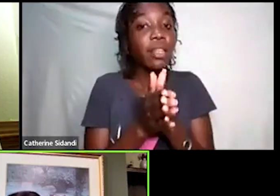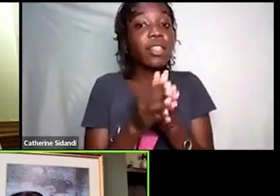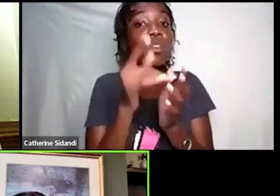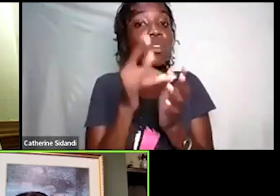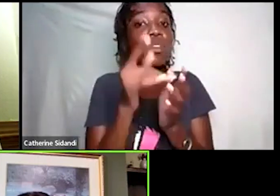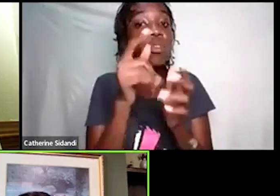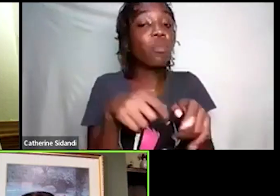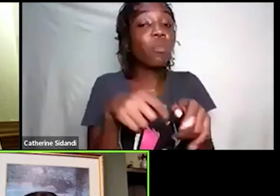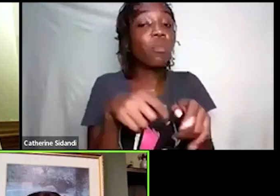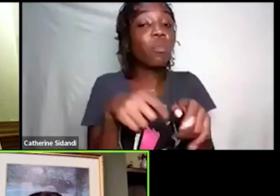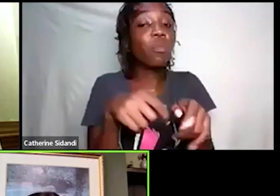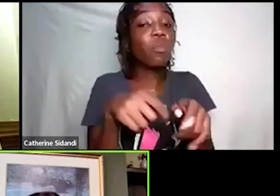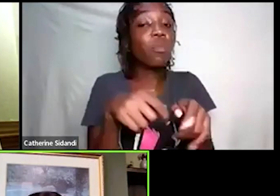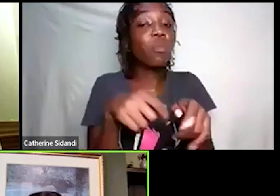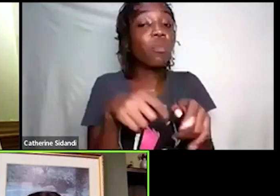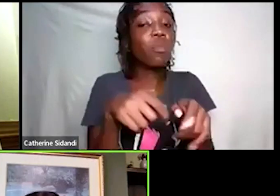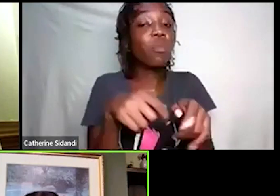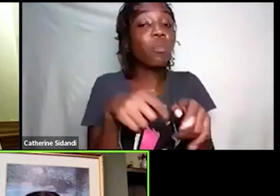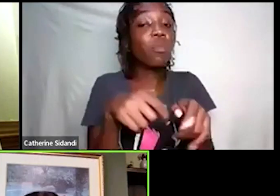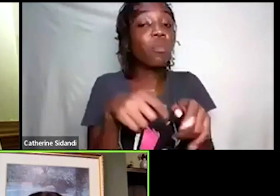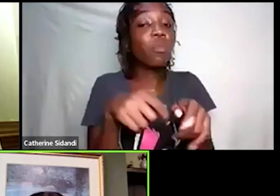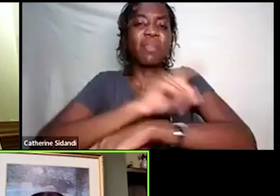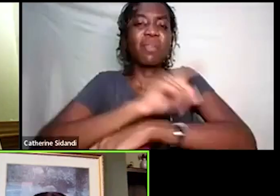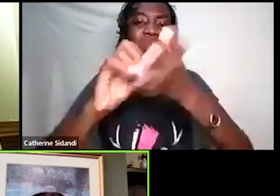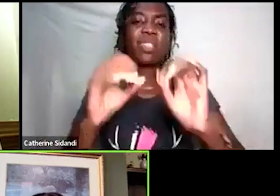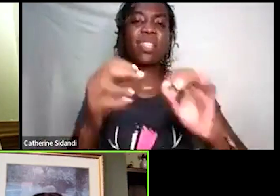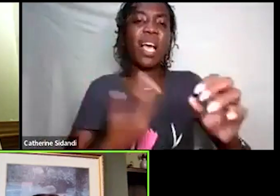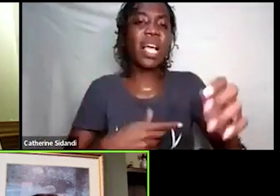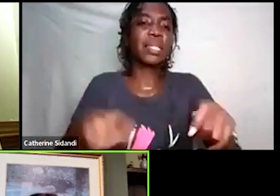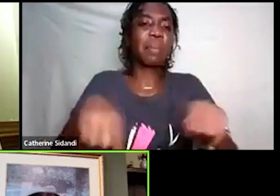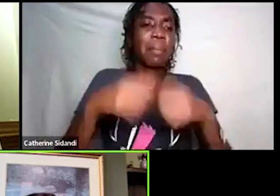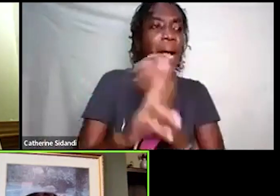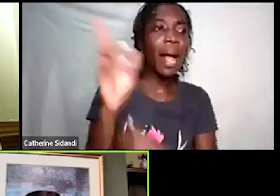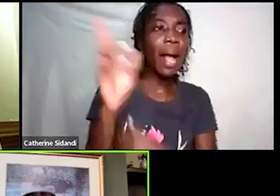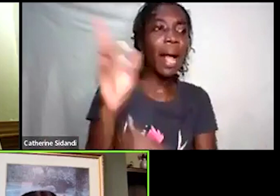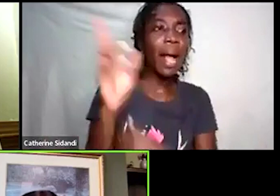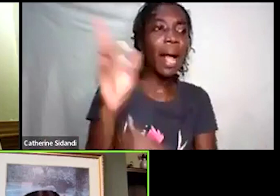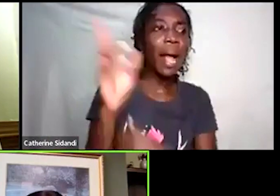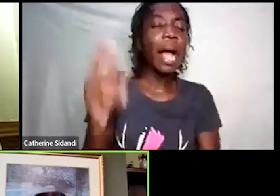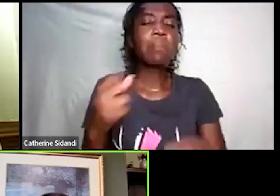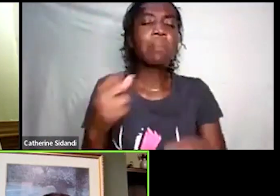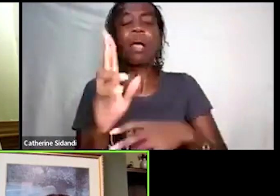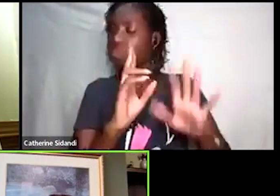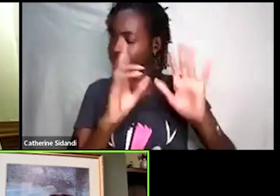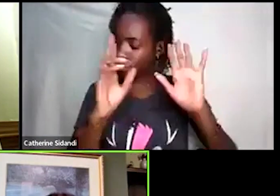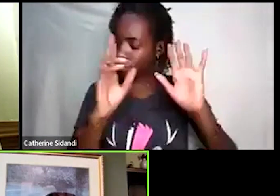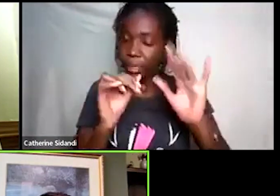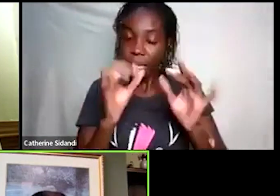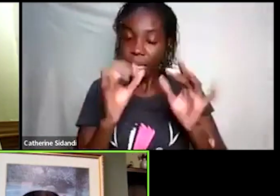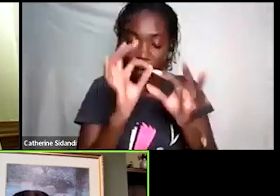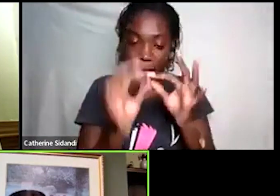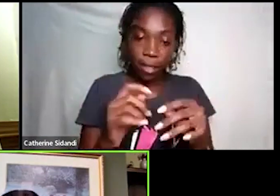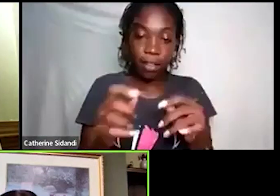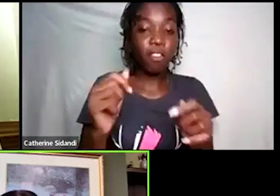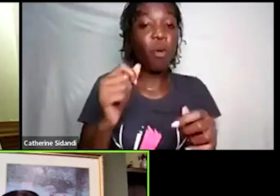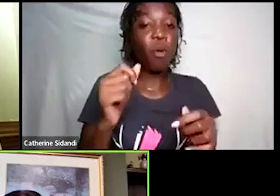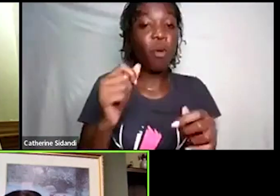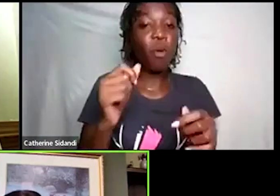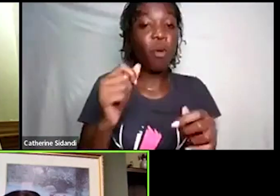another day. We can't talk about breaking up and making up in the workplace. No, if it didn't work the first time, what makes you think it will work this